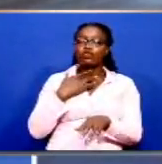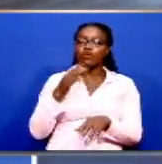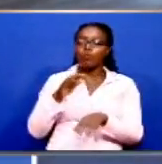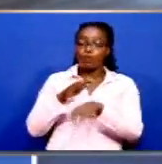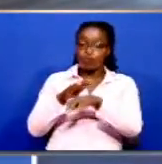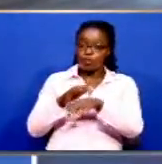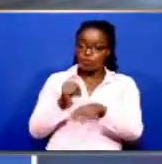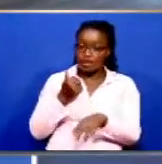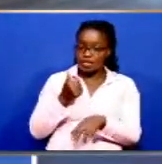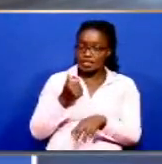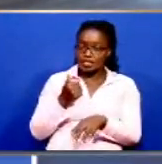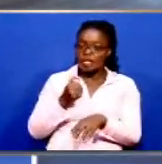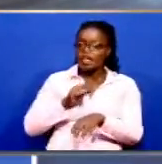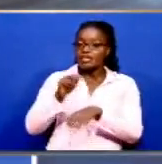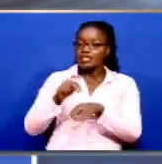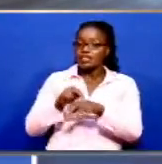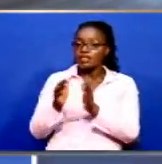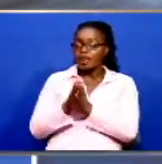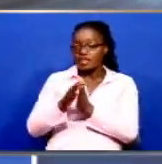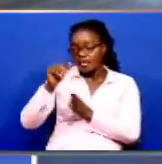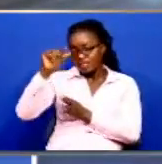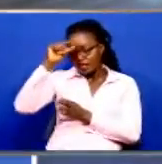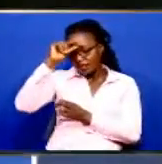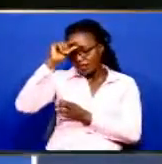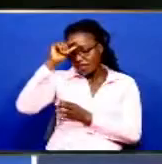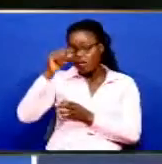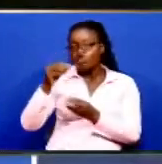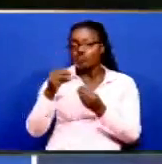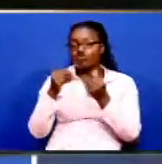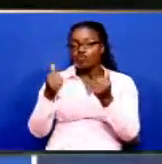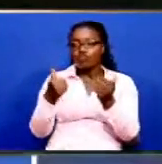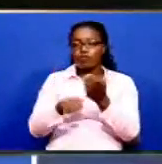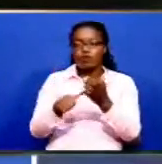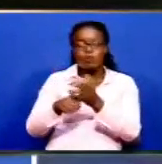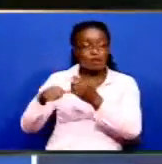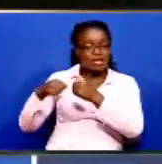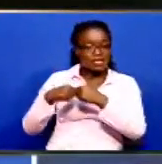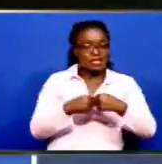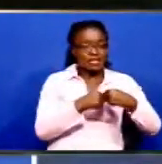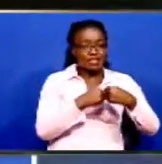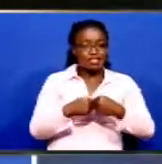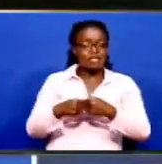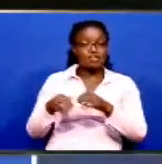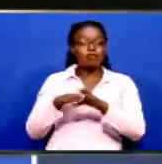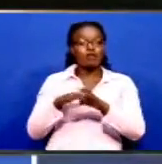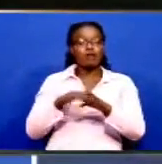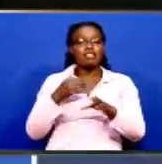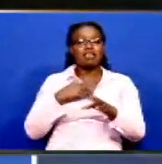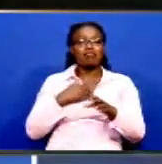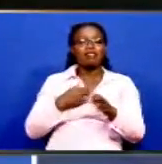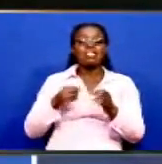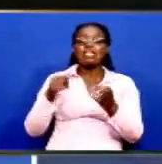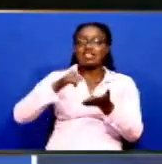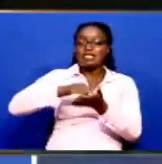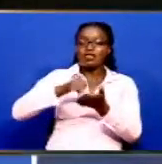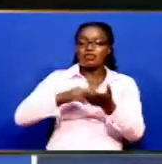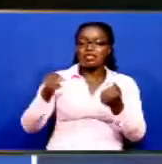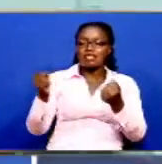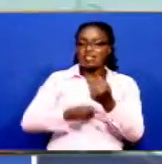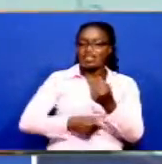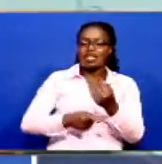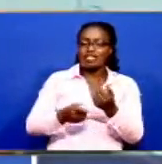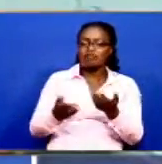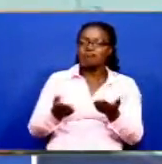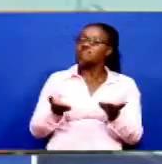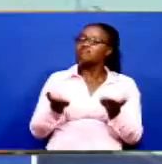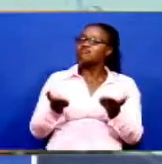the national and governments to address a myriad of challenges facing its members, including salary delays, stagnation in